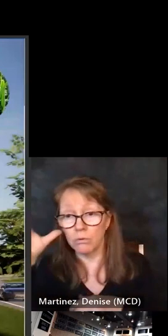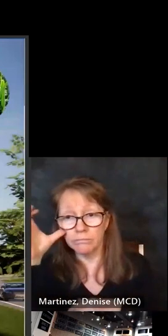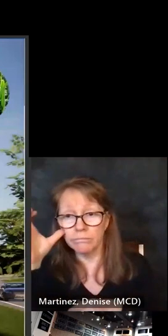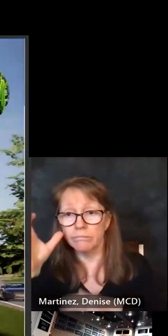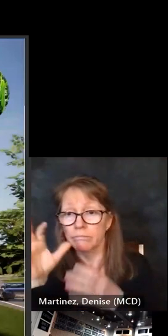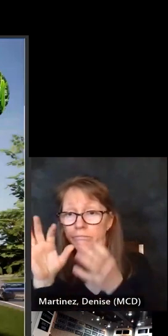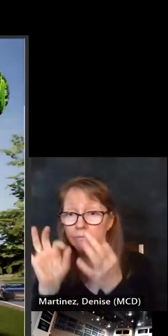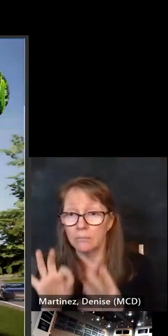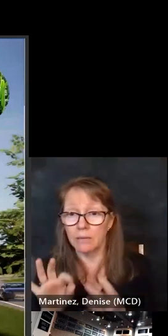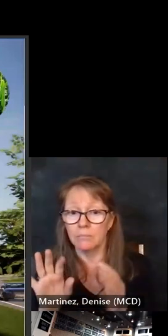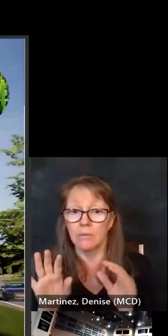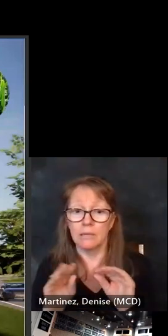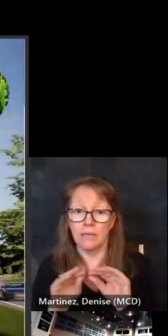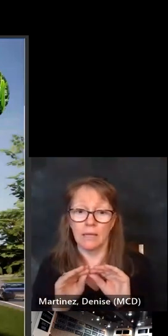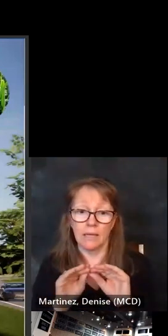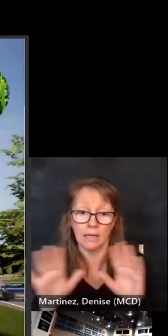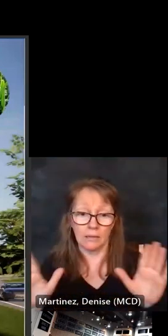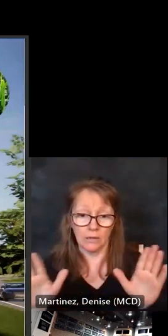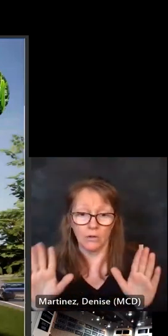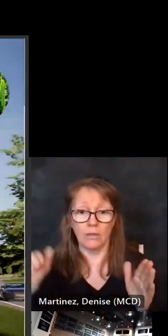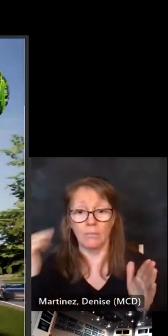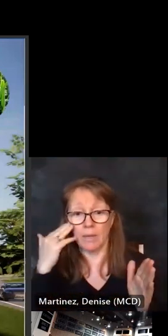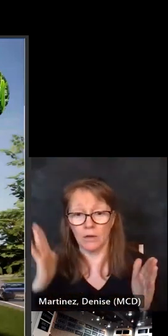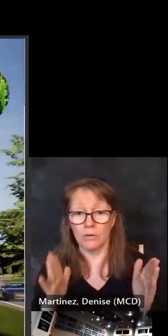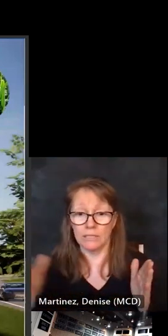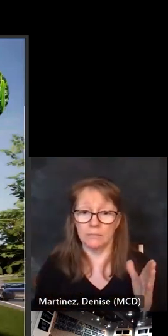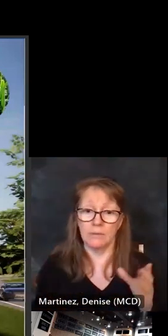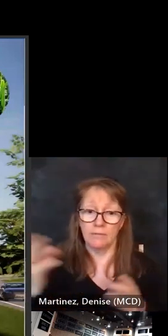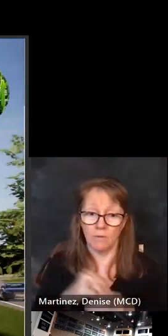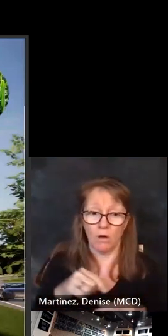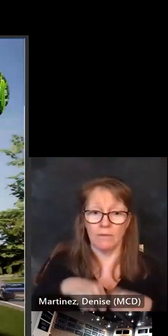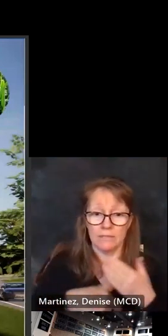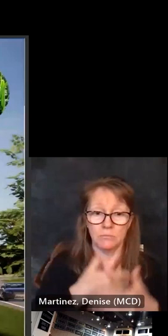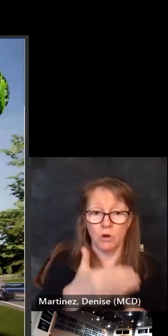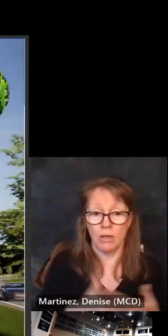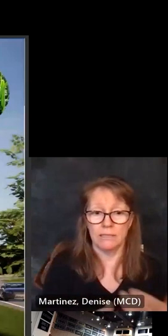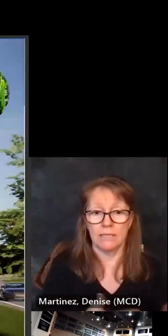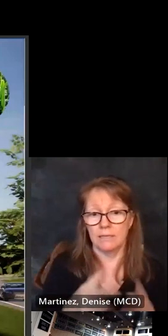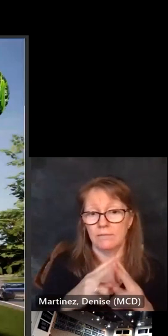clear commitment from the mayor to be engaged in this process and to hear from you tonight. Engaged. It's not part of this